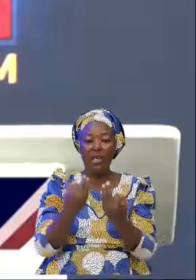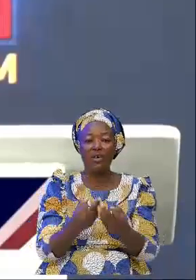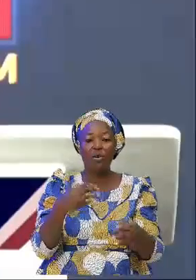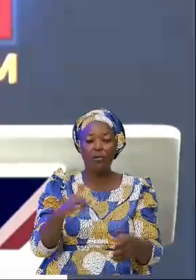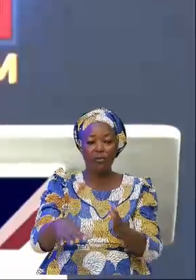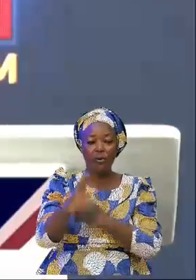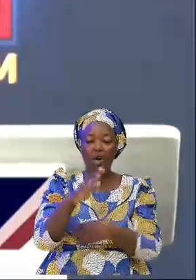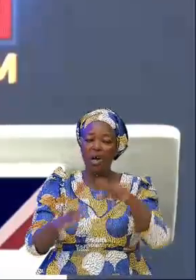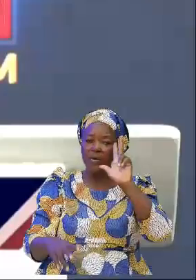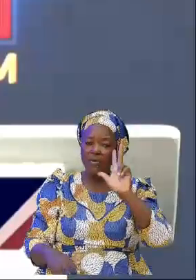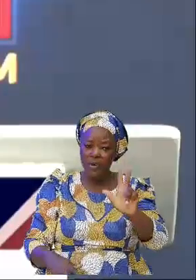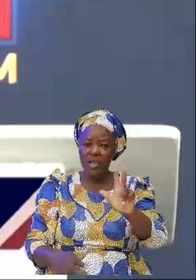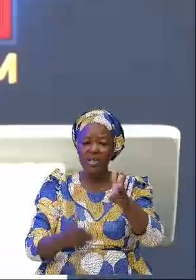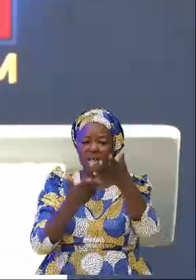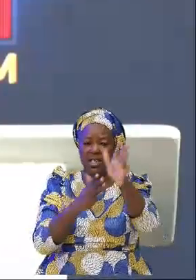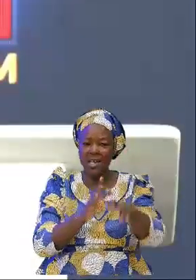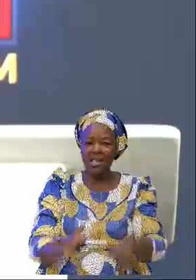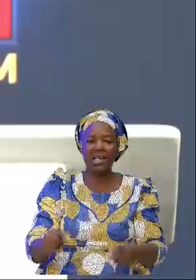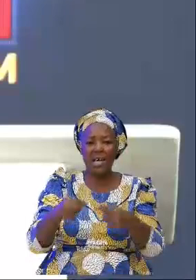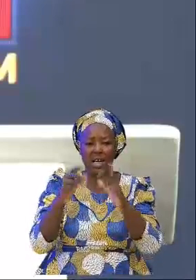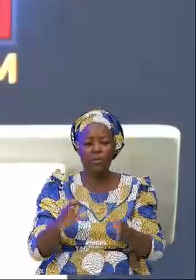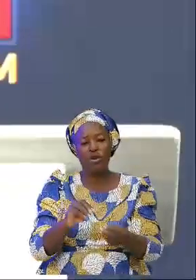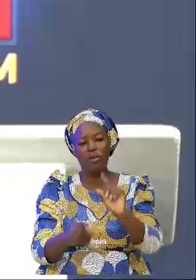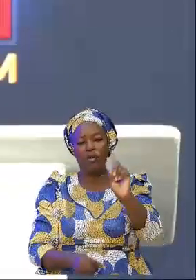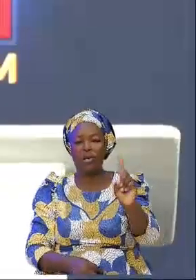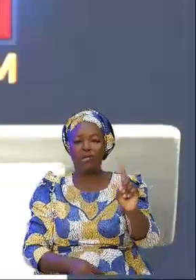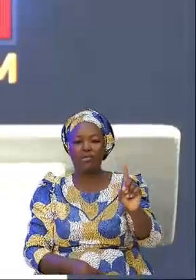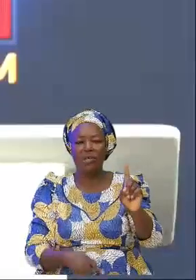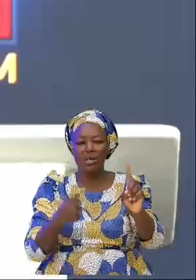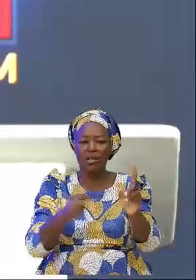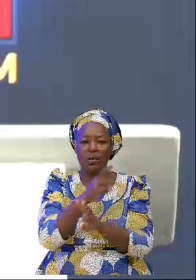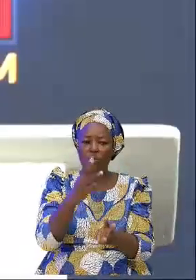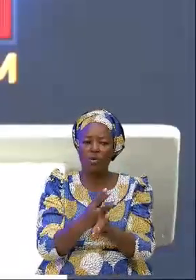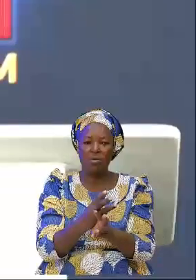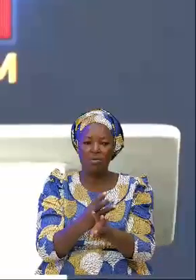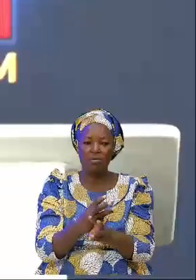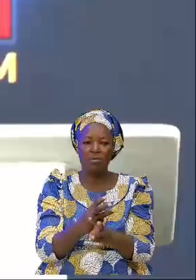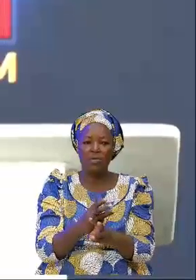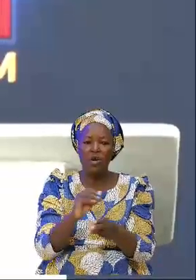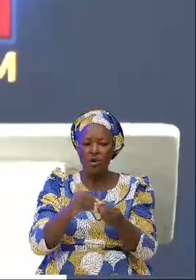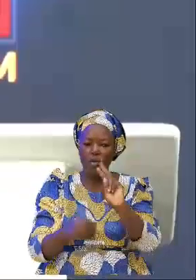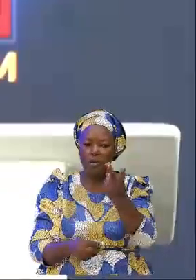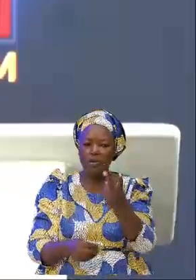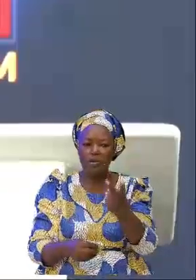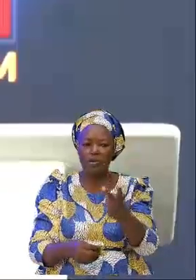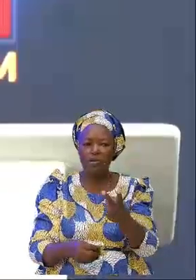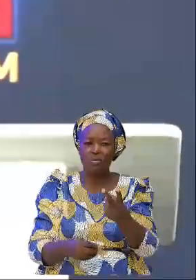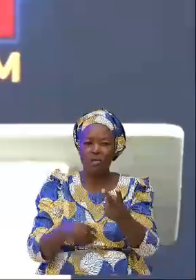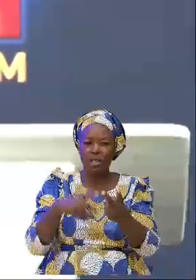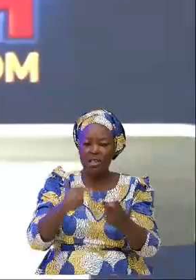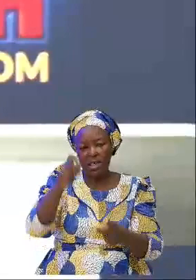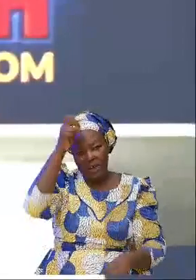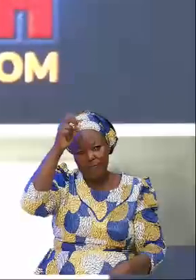again member of the family of God, three deadly enemies. Number one,